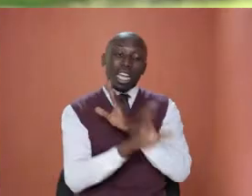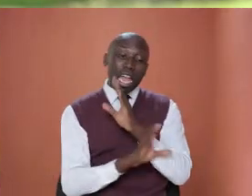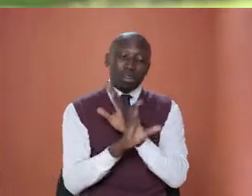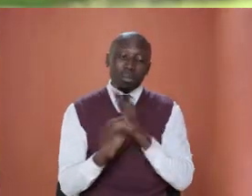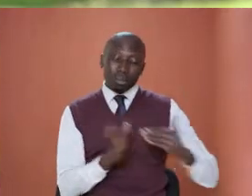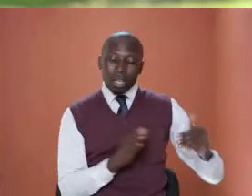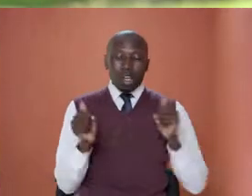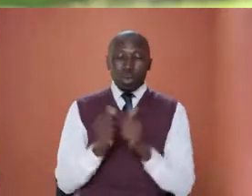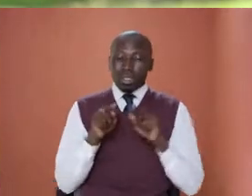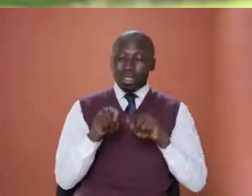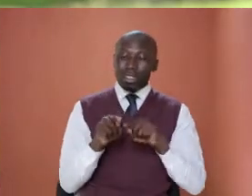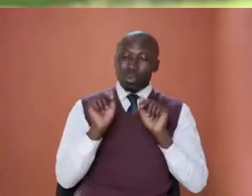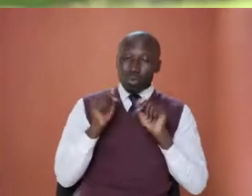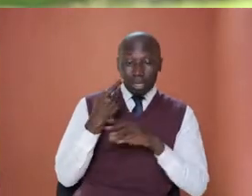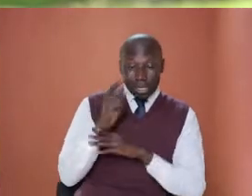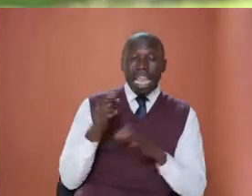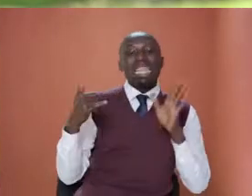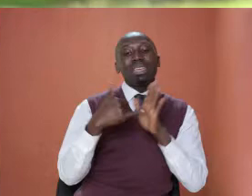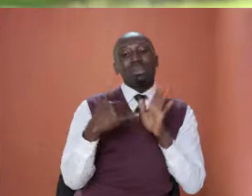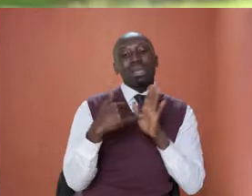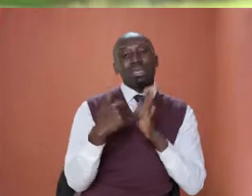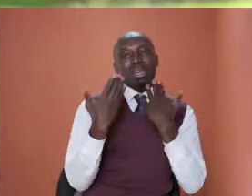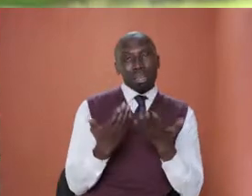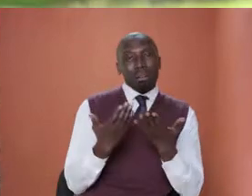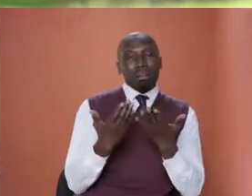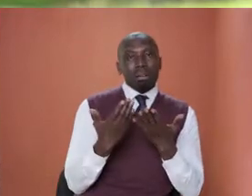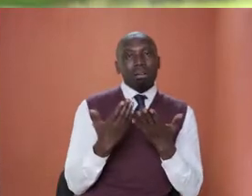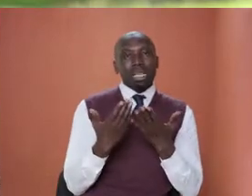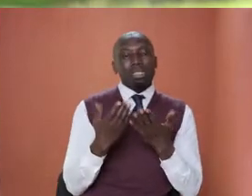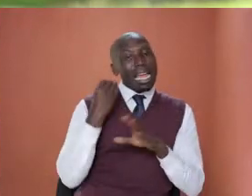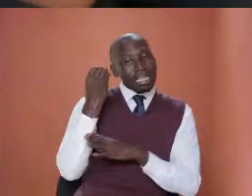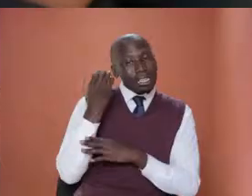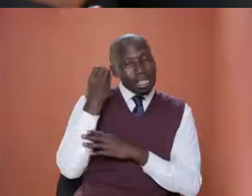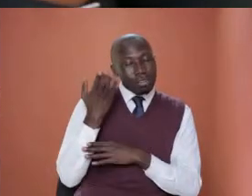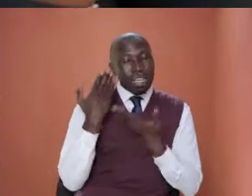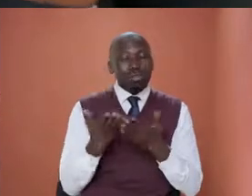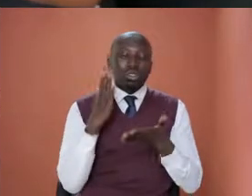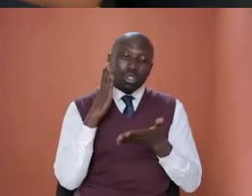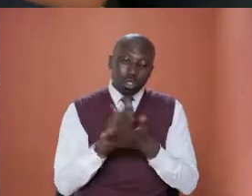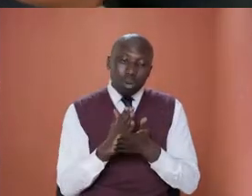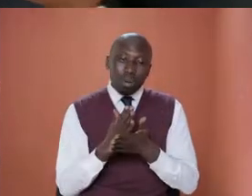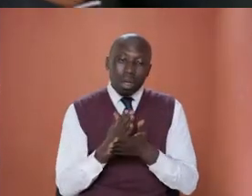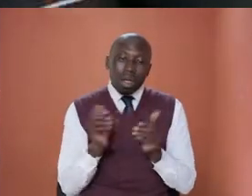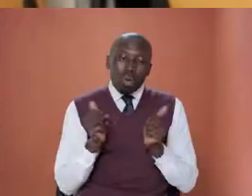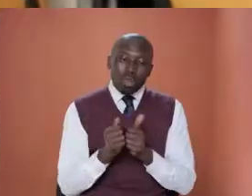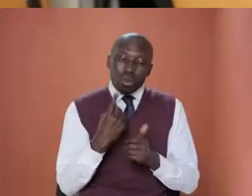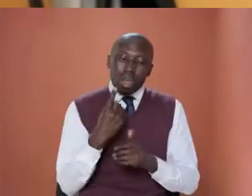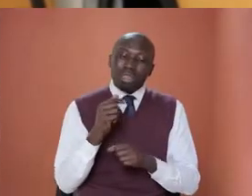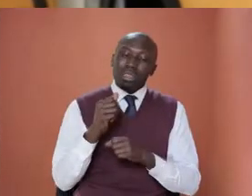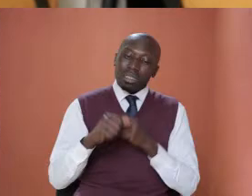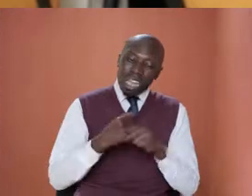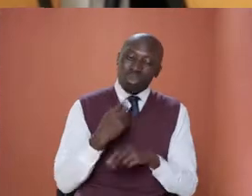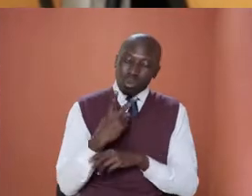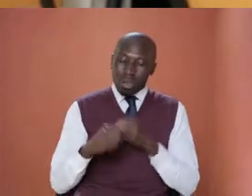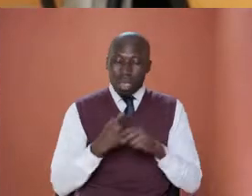With this, we really see an impact that it is an initiative that is not going to stop within 1 year or 2